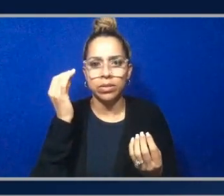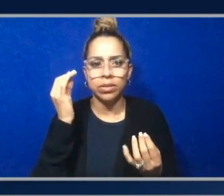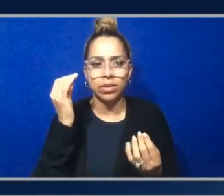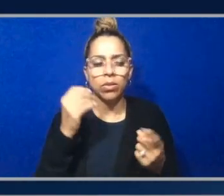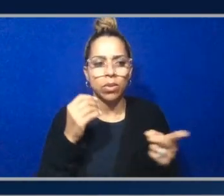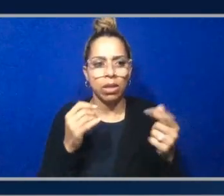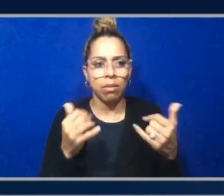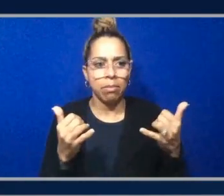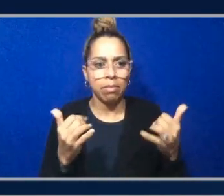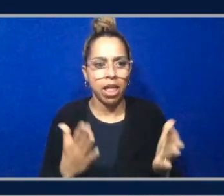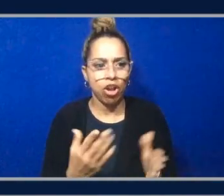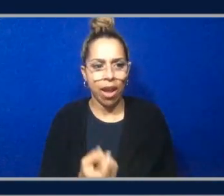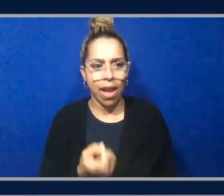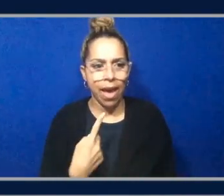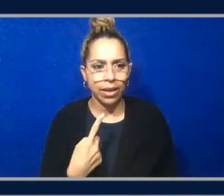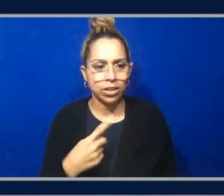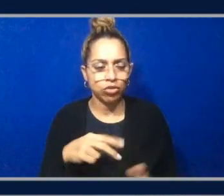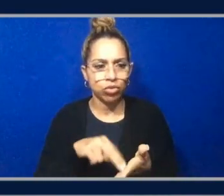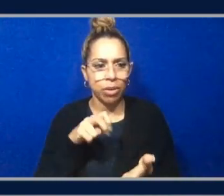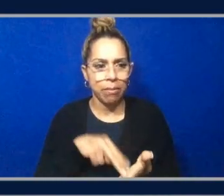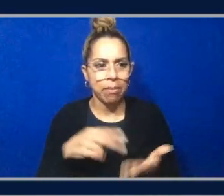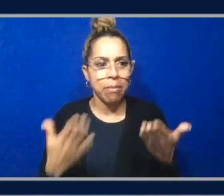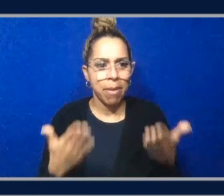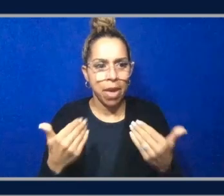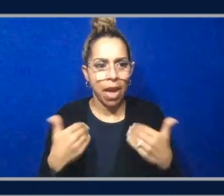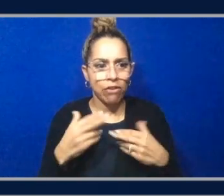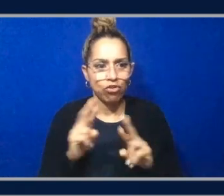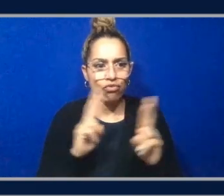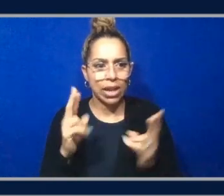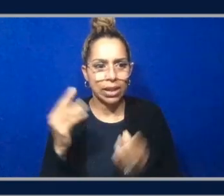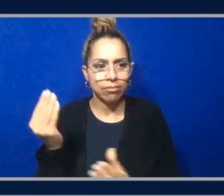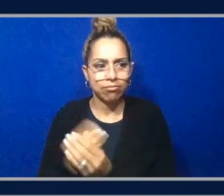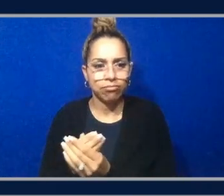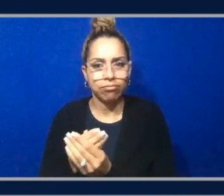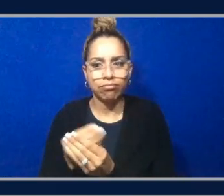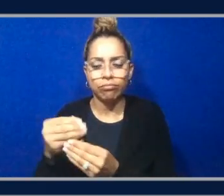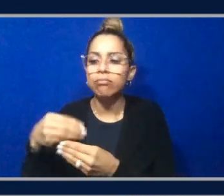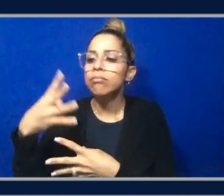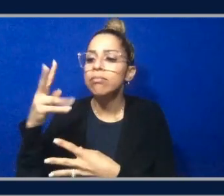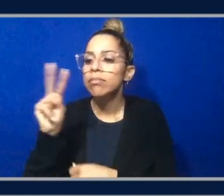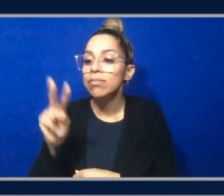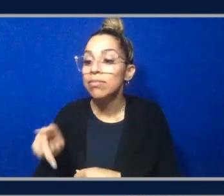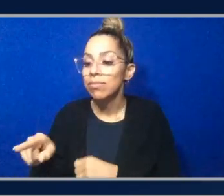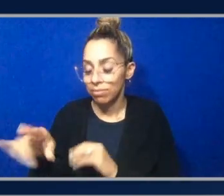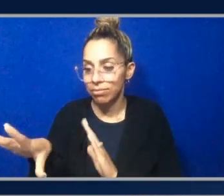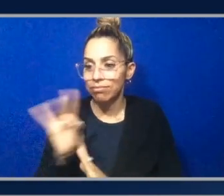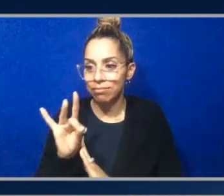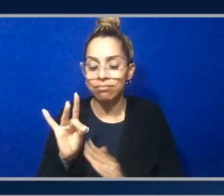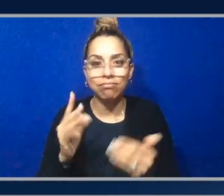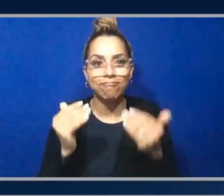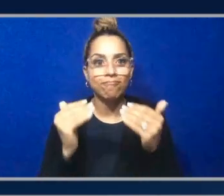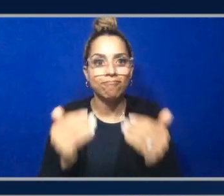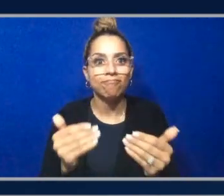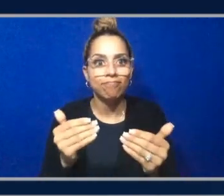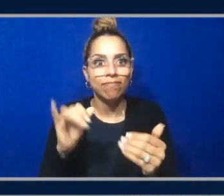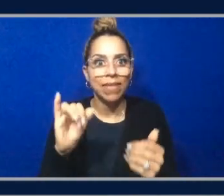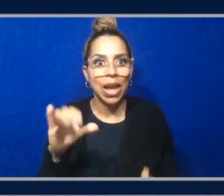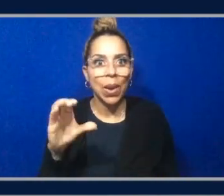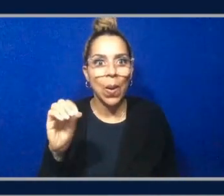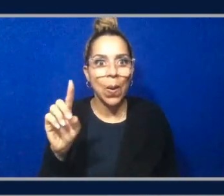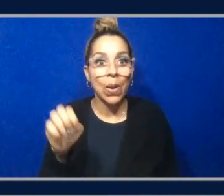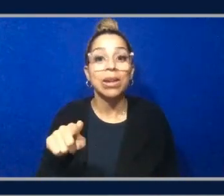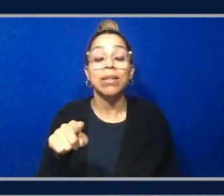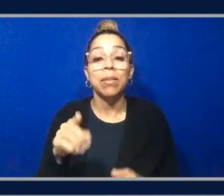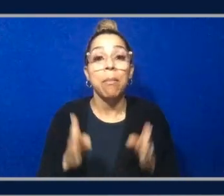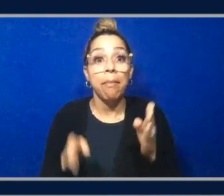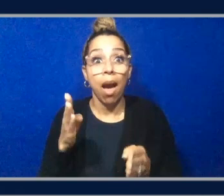me to jump, maybe I have this in my toolbox, finding the function and actually executing the code behind it so the bot is actually jumping